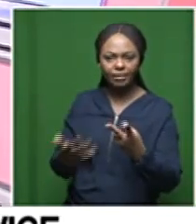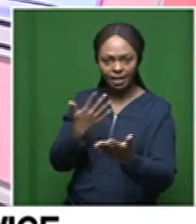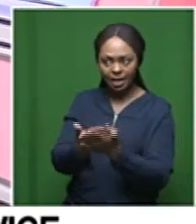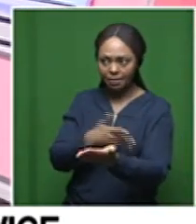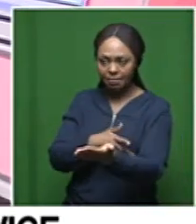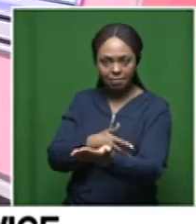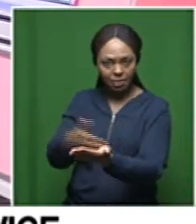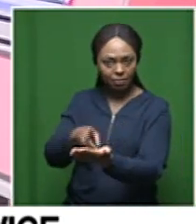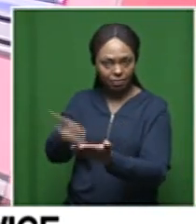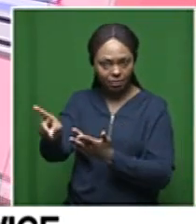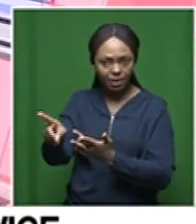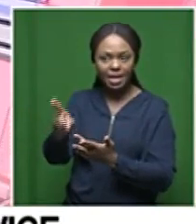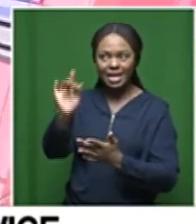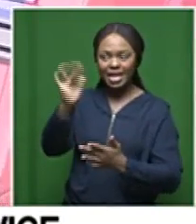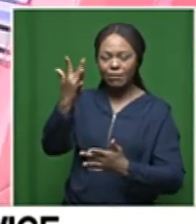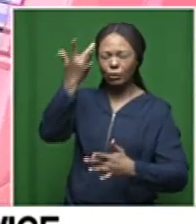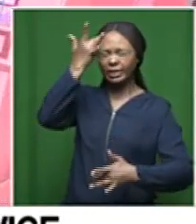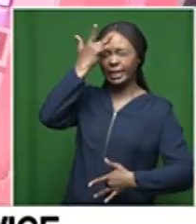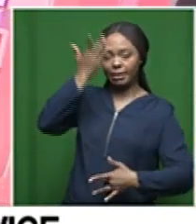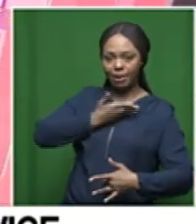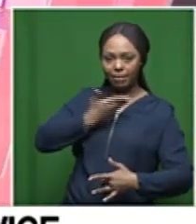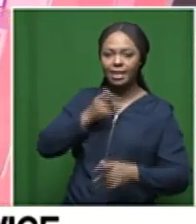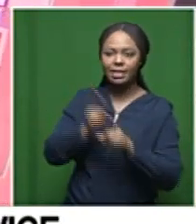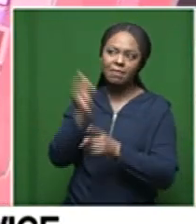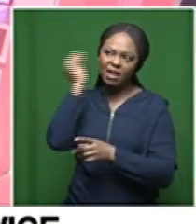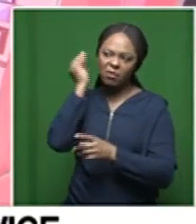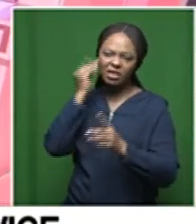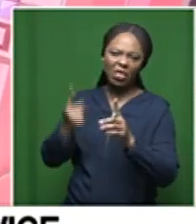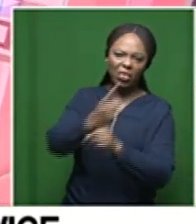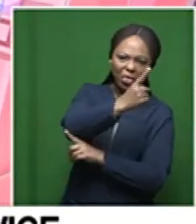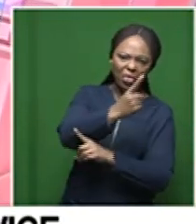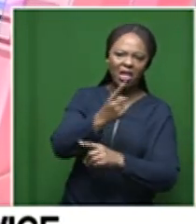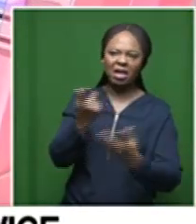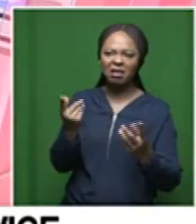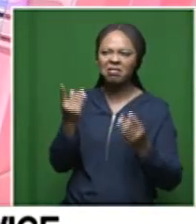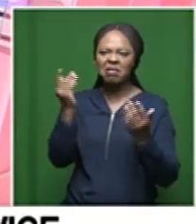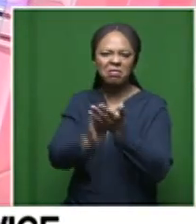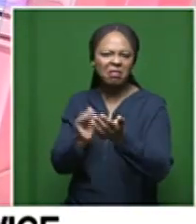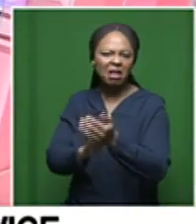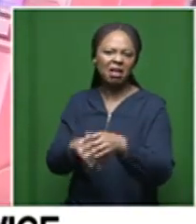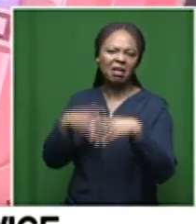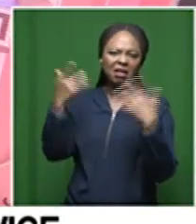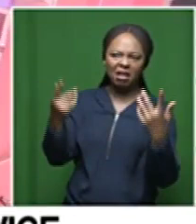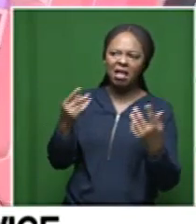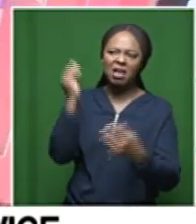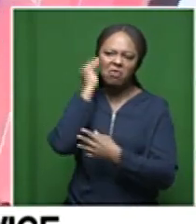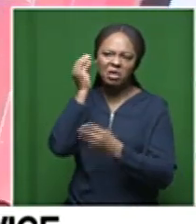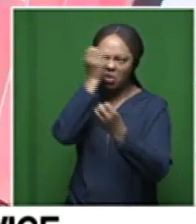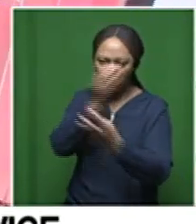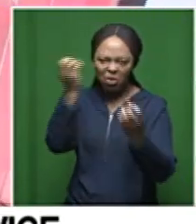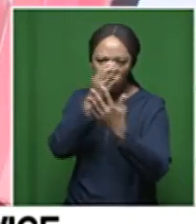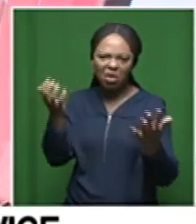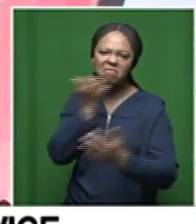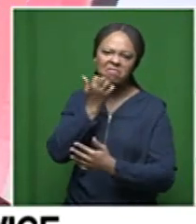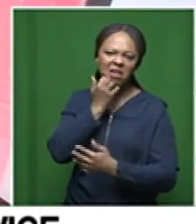donate blood if you're acutely ill? And then, of course, the idea of misinformation, all the rumors people heard, all the lies people get told that get spread across in terms